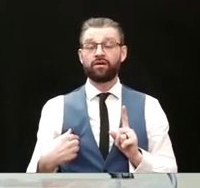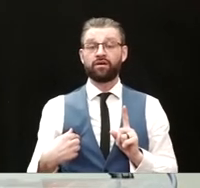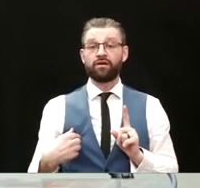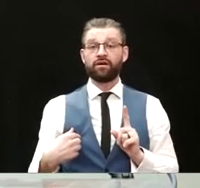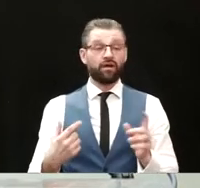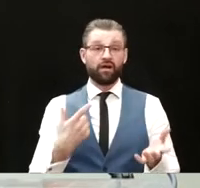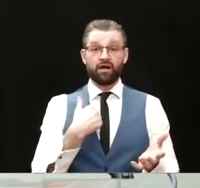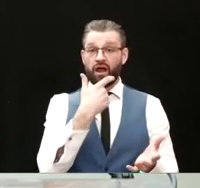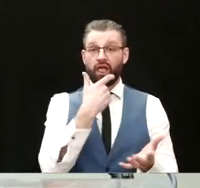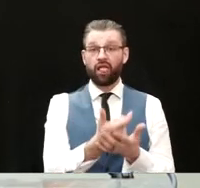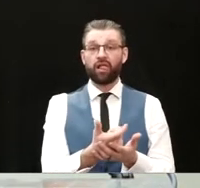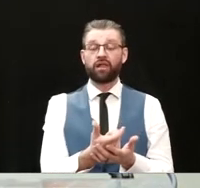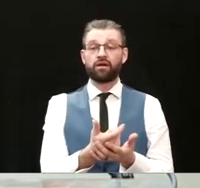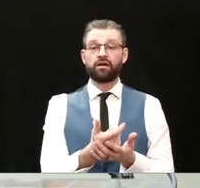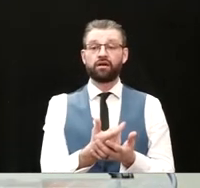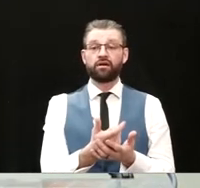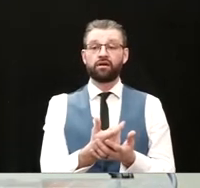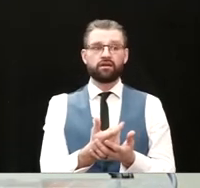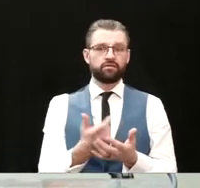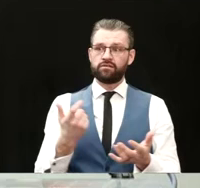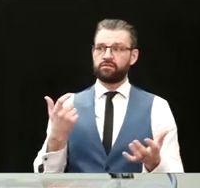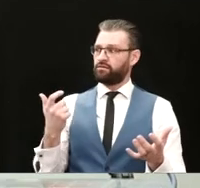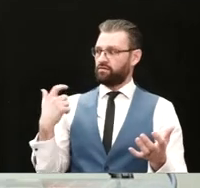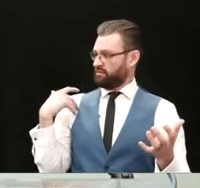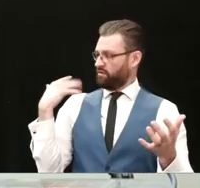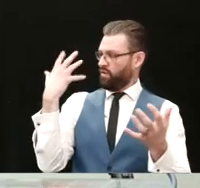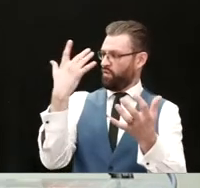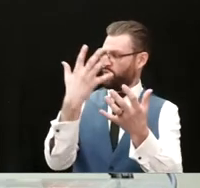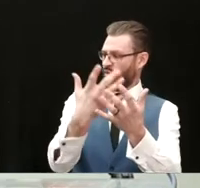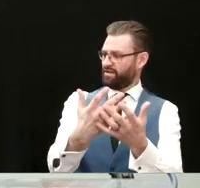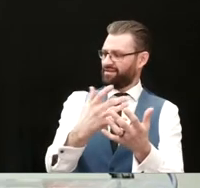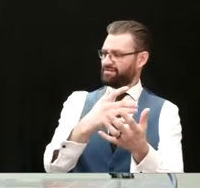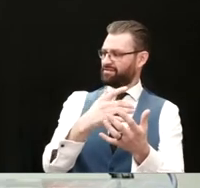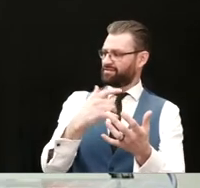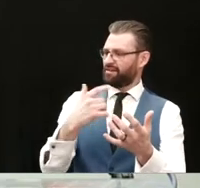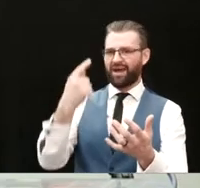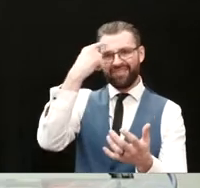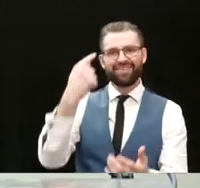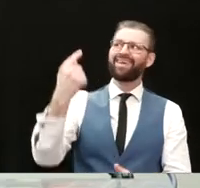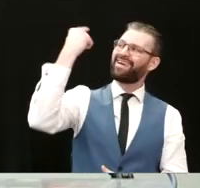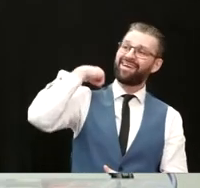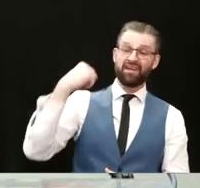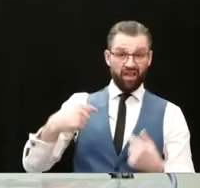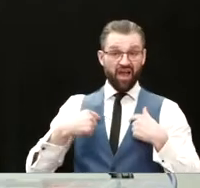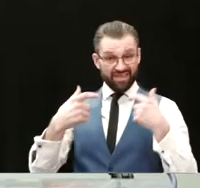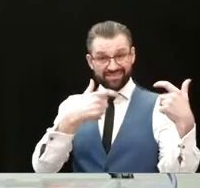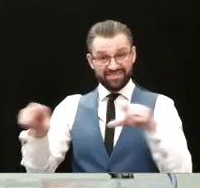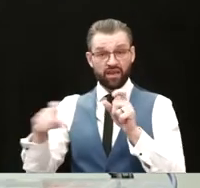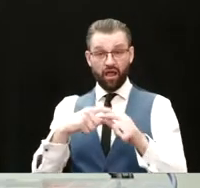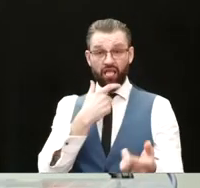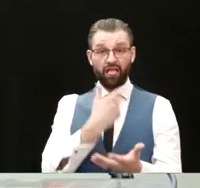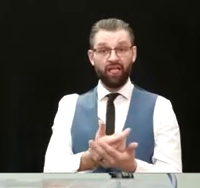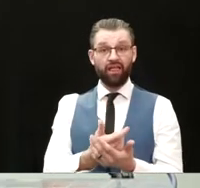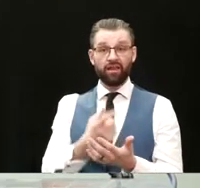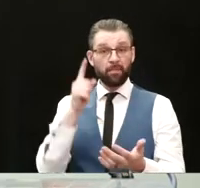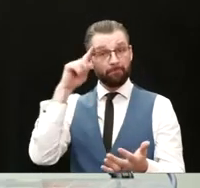It was incredible. Even after all these years, when I think about it, it's hard to believe it. I